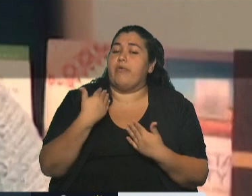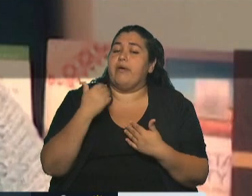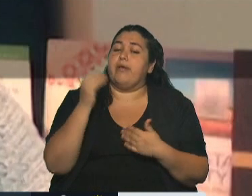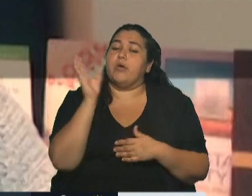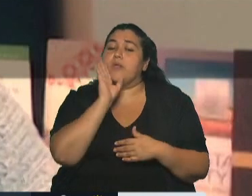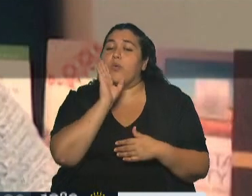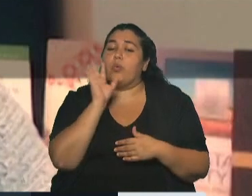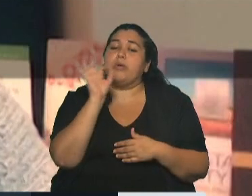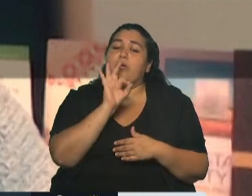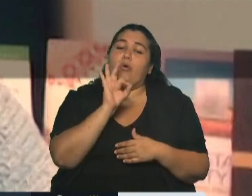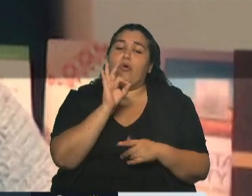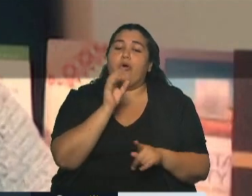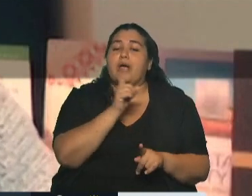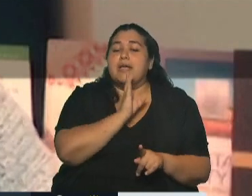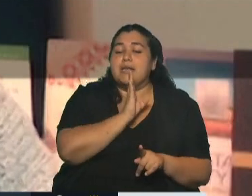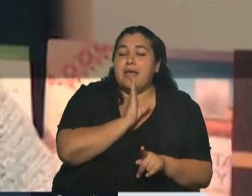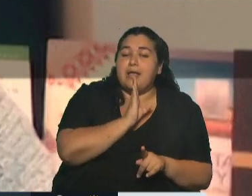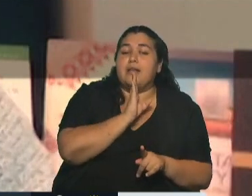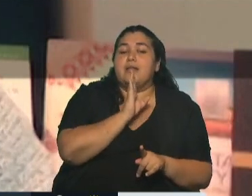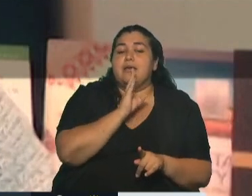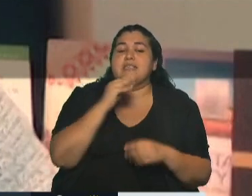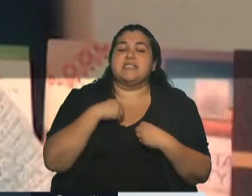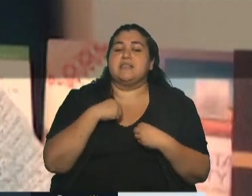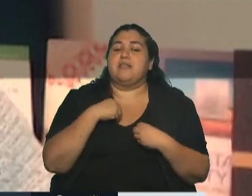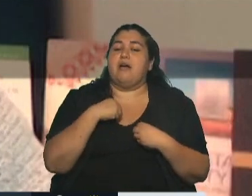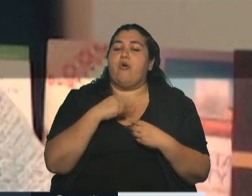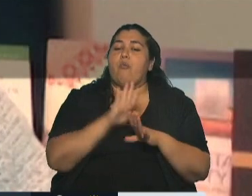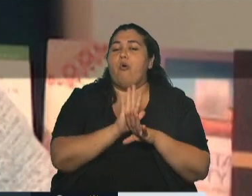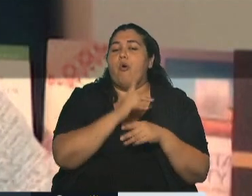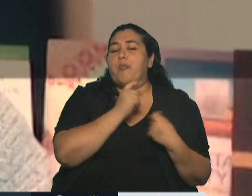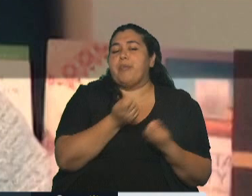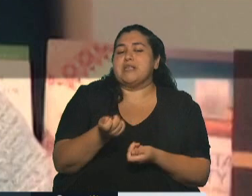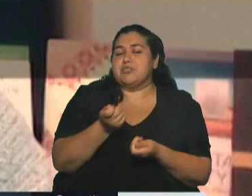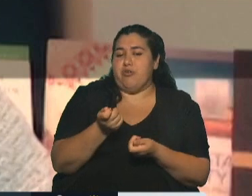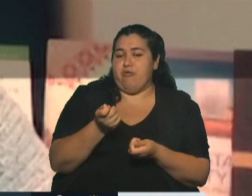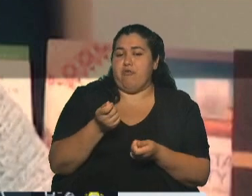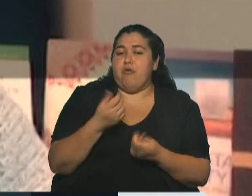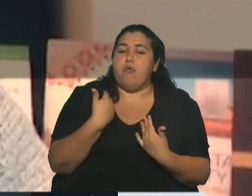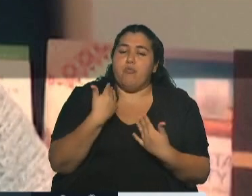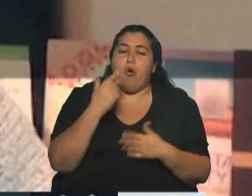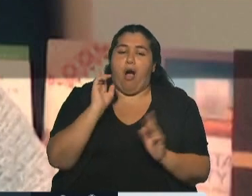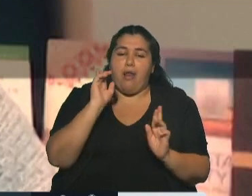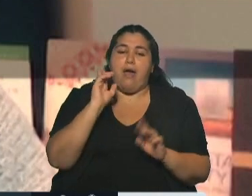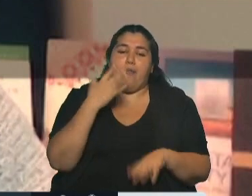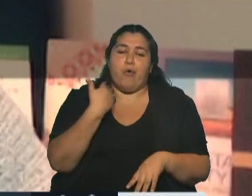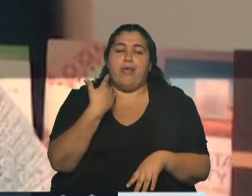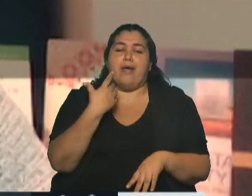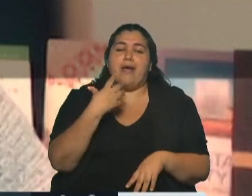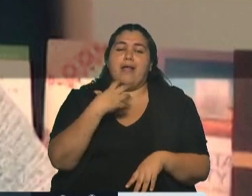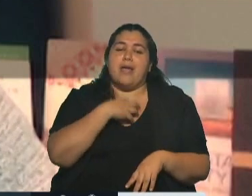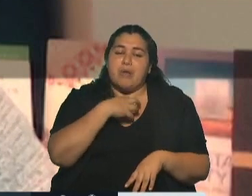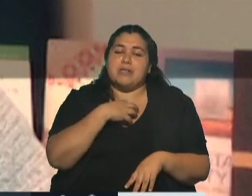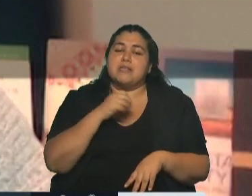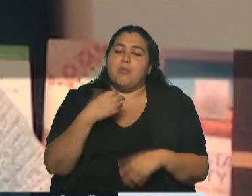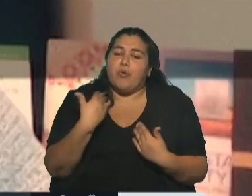Israel feel much more pressure across the region. The hope is to force the United States